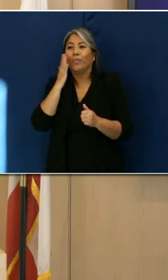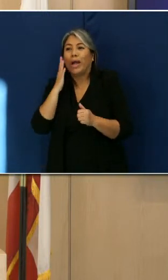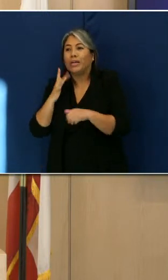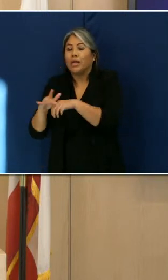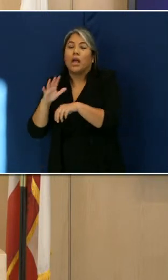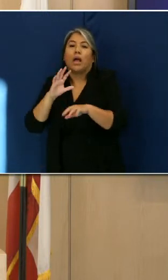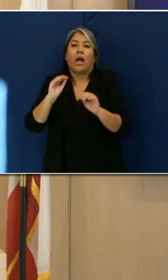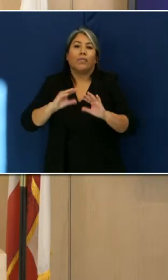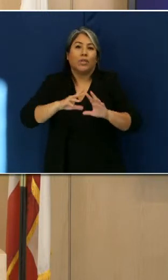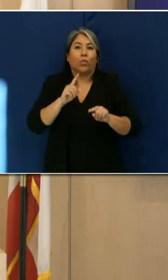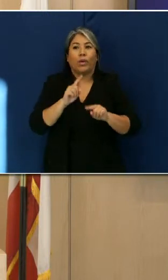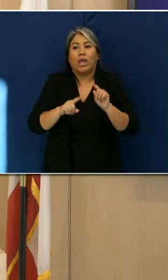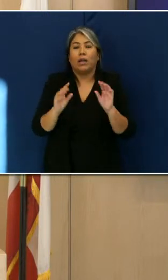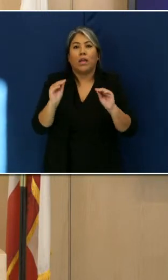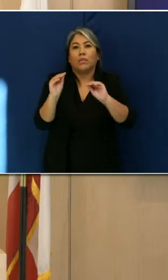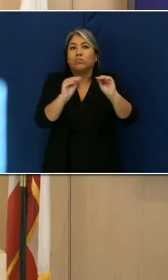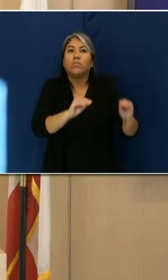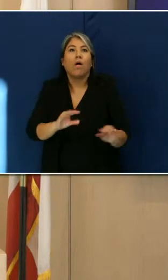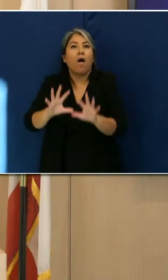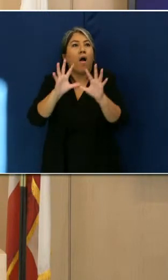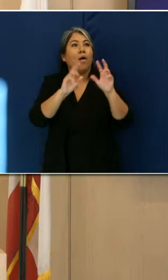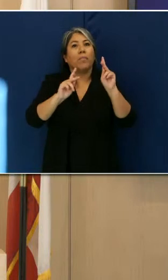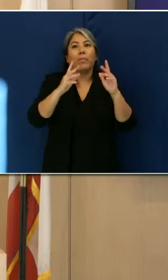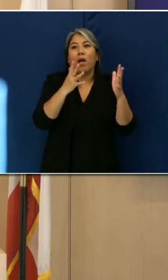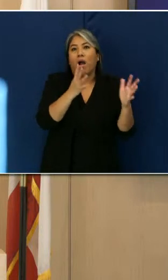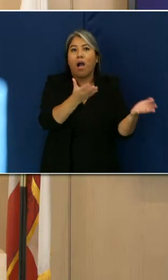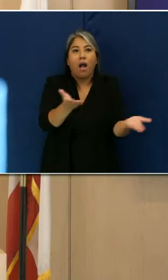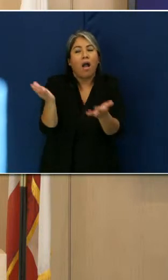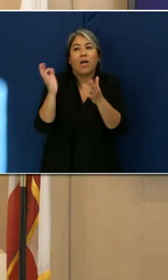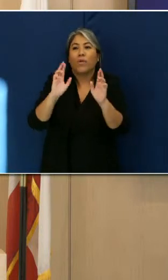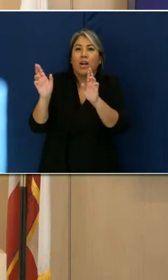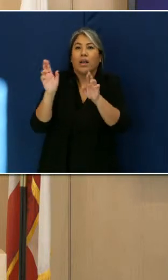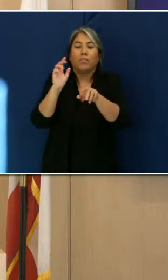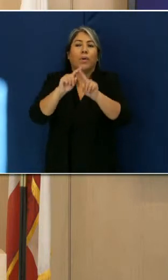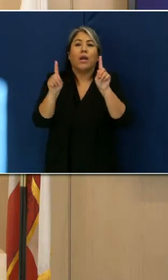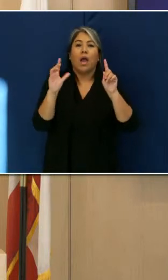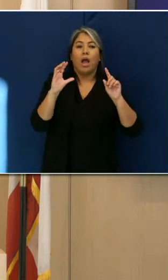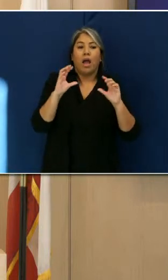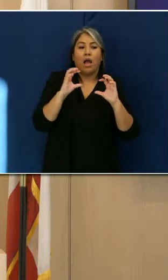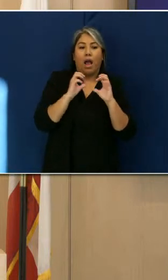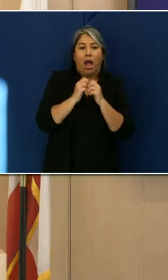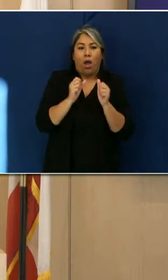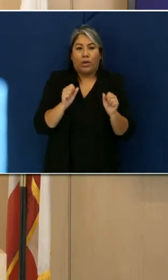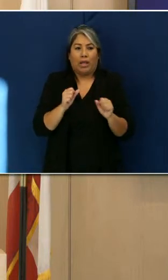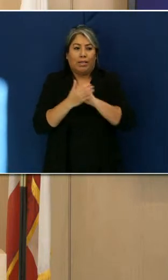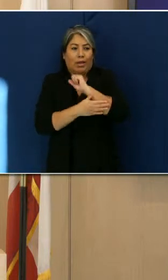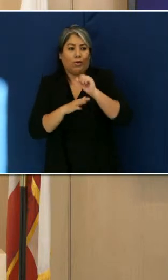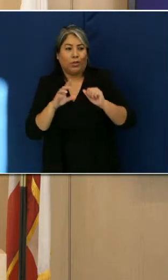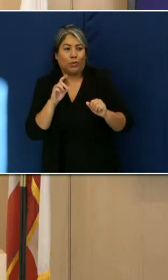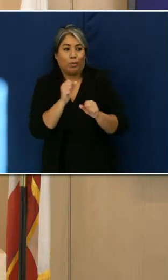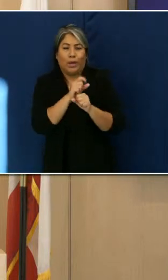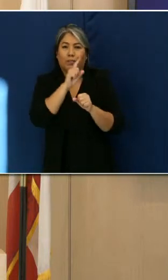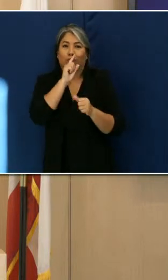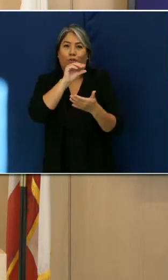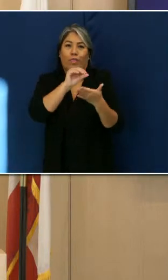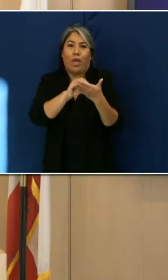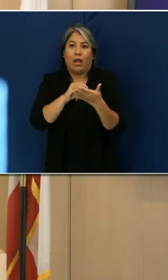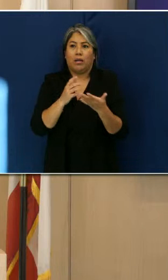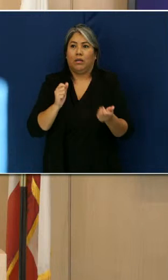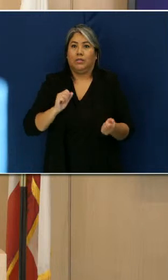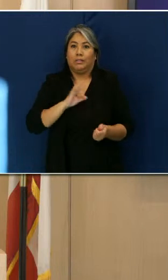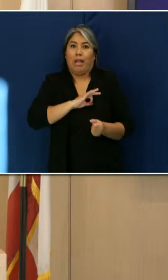magic wand and make trained people appear, but what, if anything, can the county do to help make sure more staff are